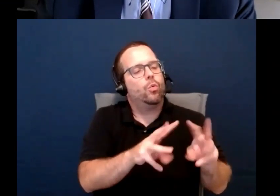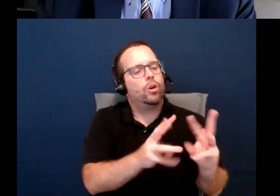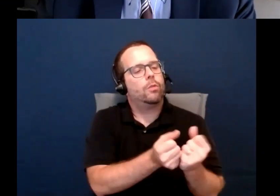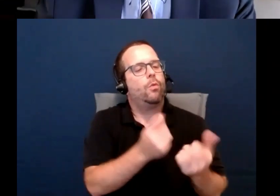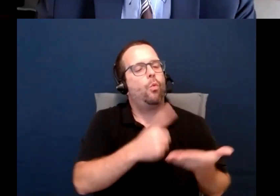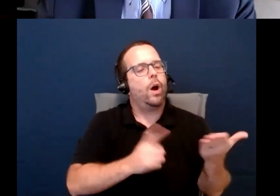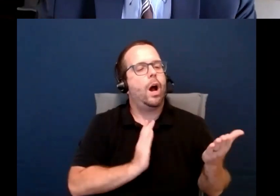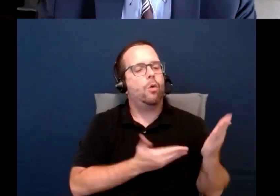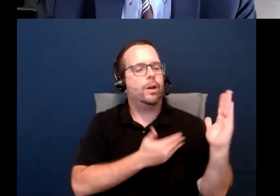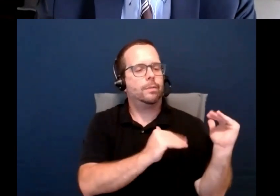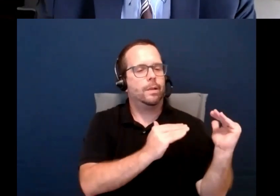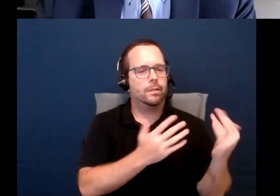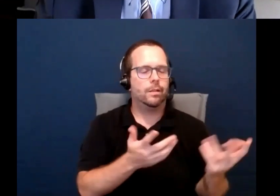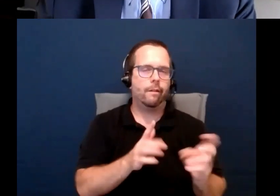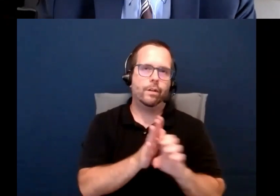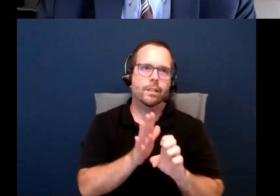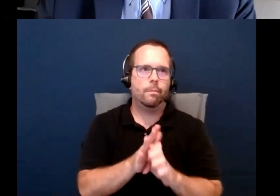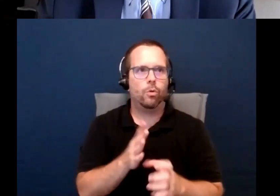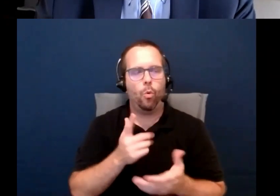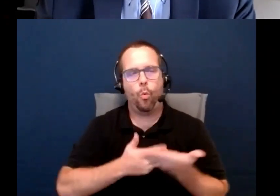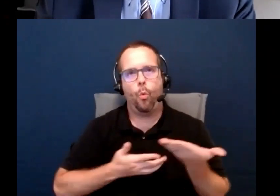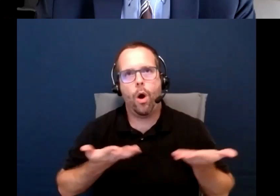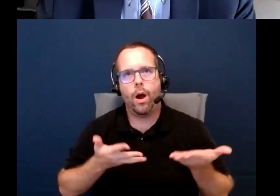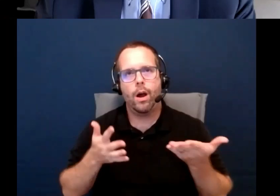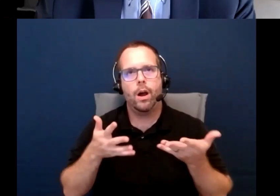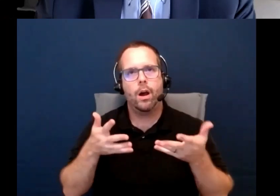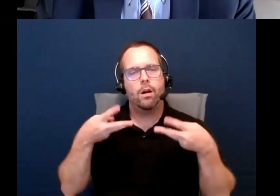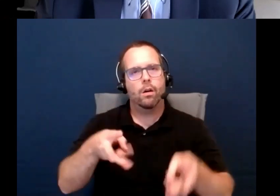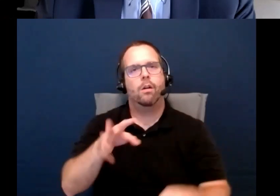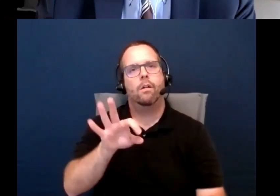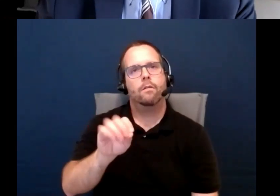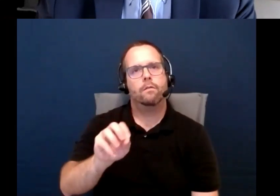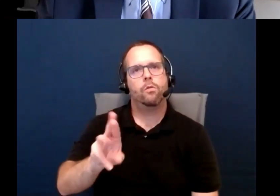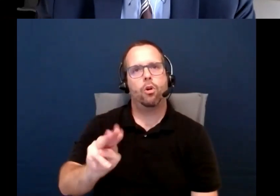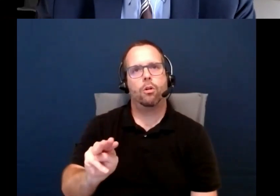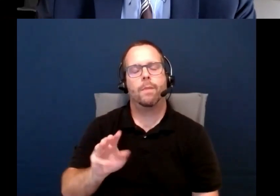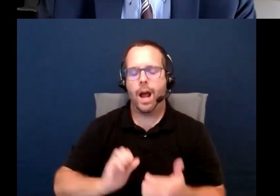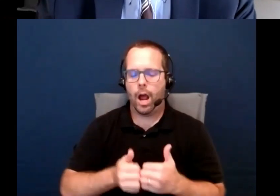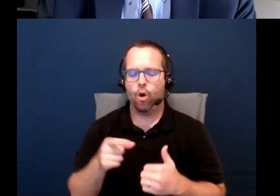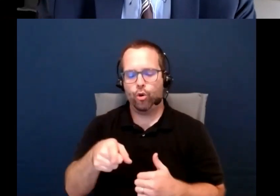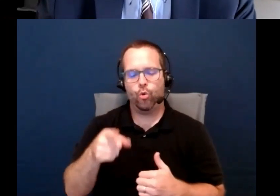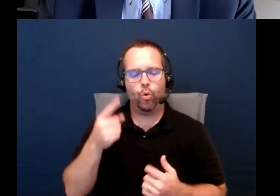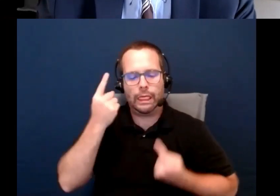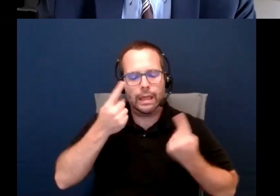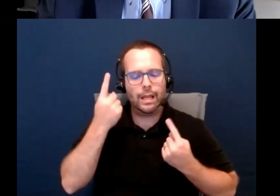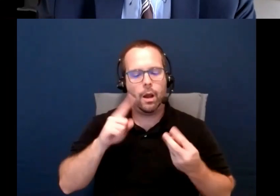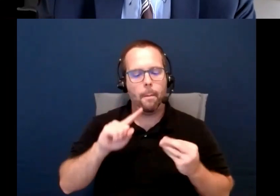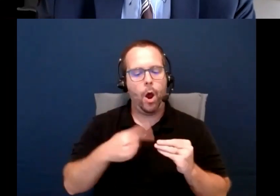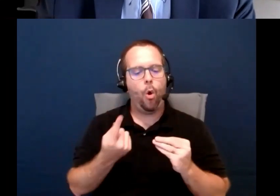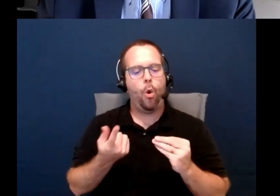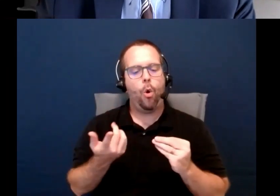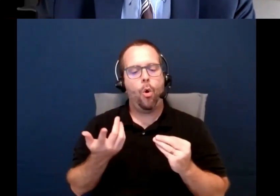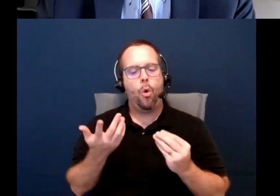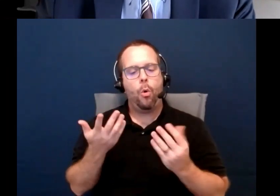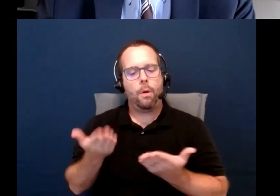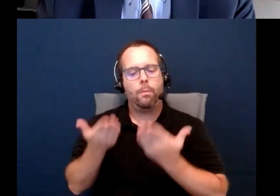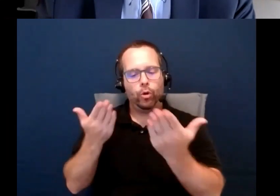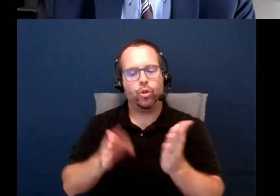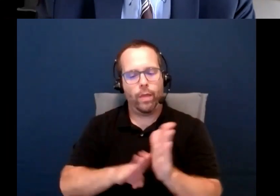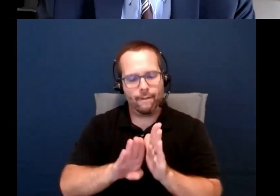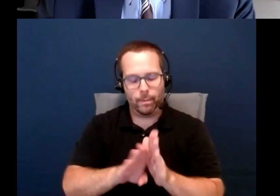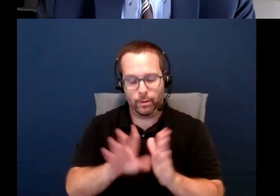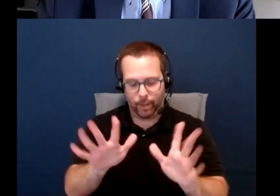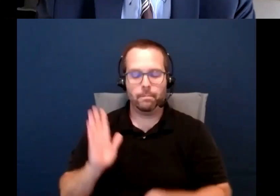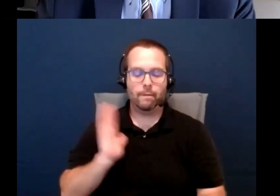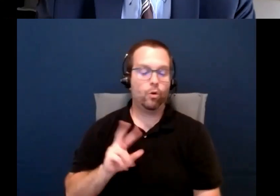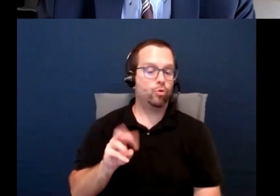how you should be thinking about proposal development. Now, a number of years ago, I think 2006, Barbara was on